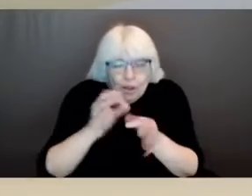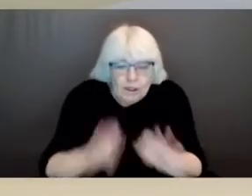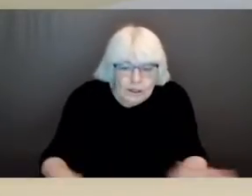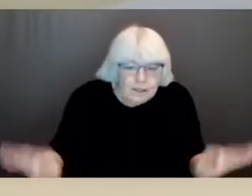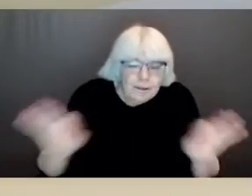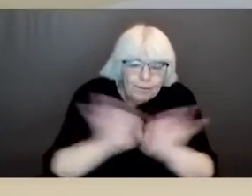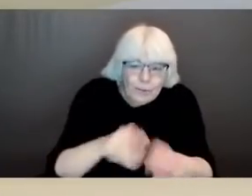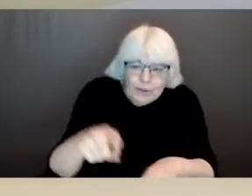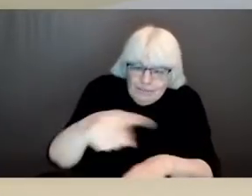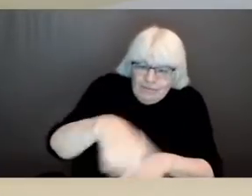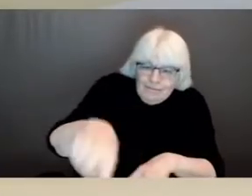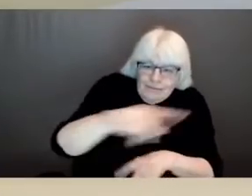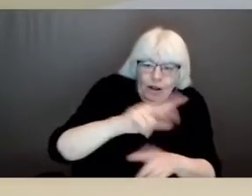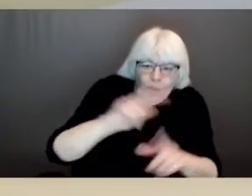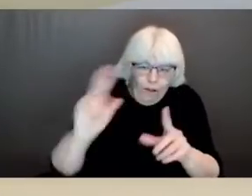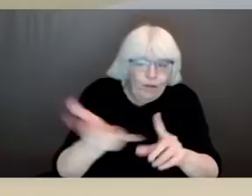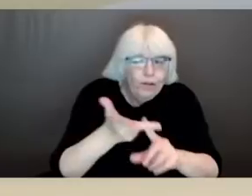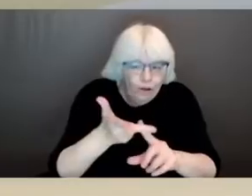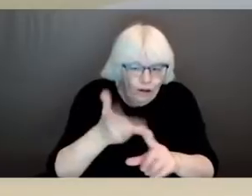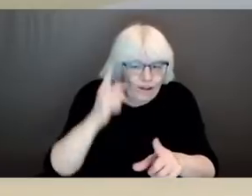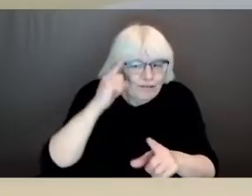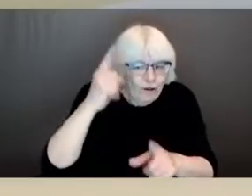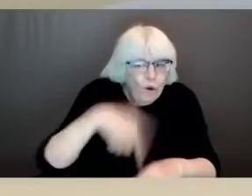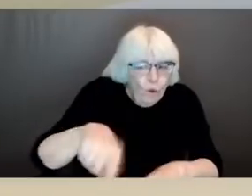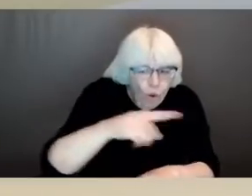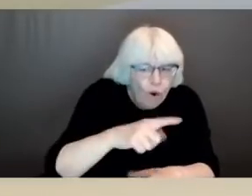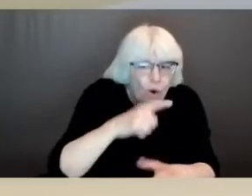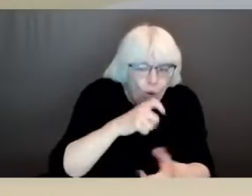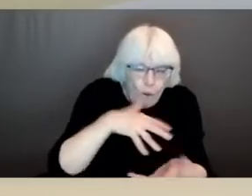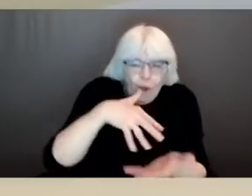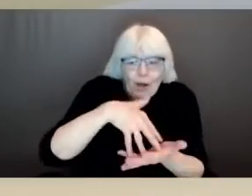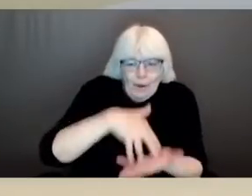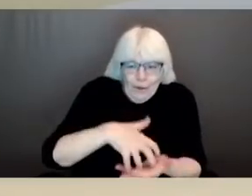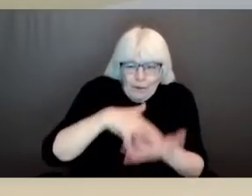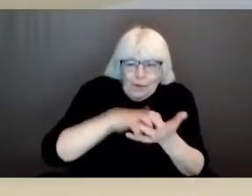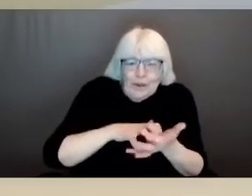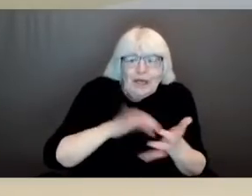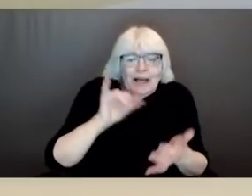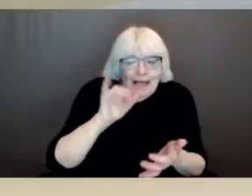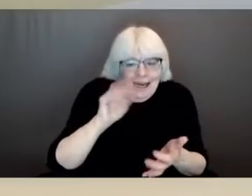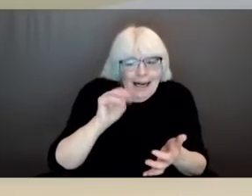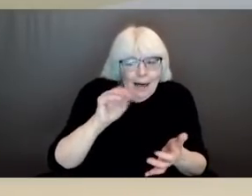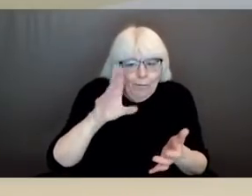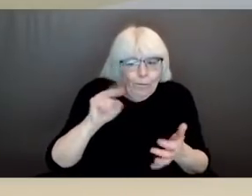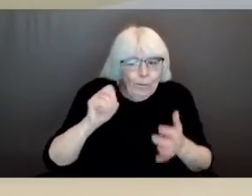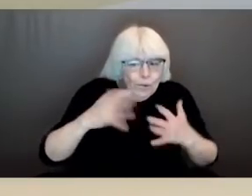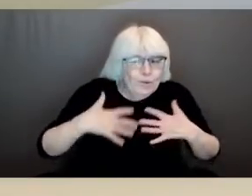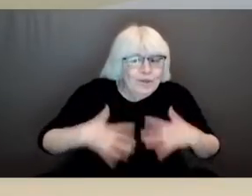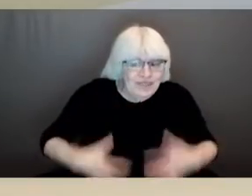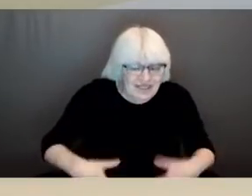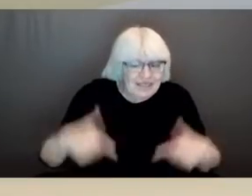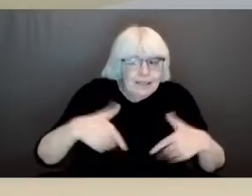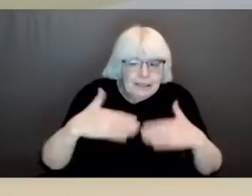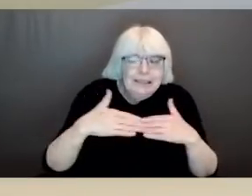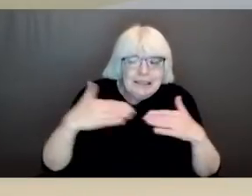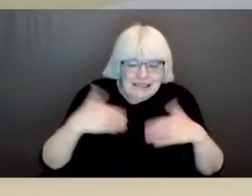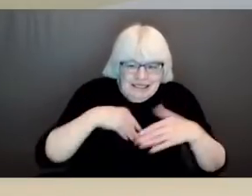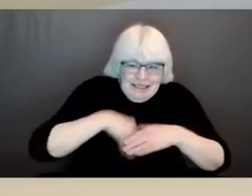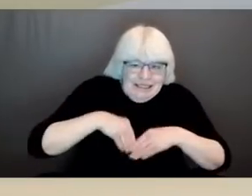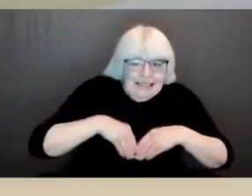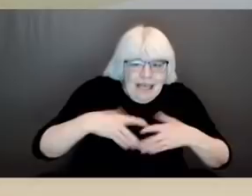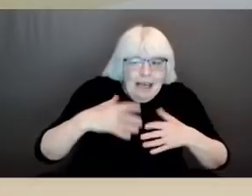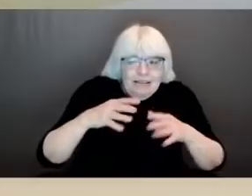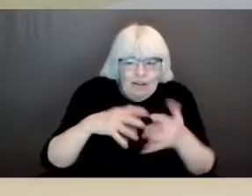dose for those who are immunocompromised. I think we'll have some advice on other groups before the end of the month